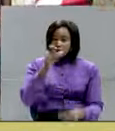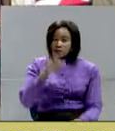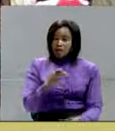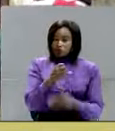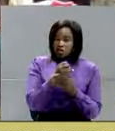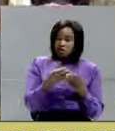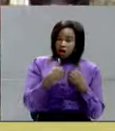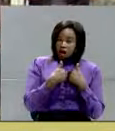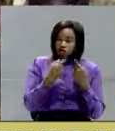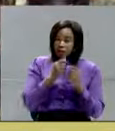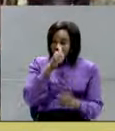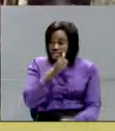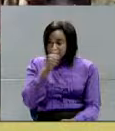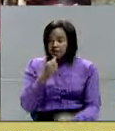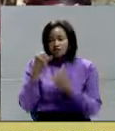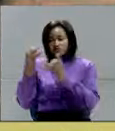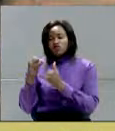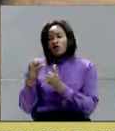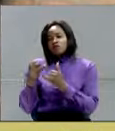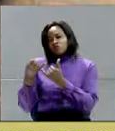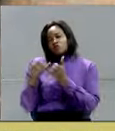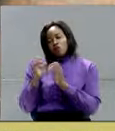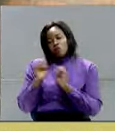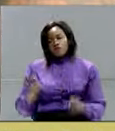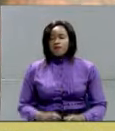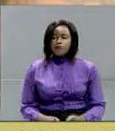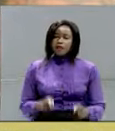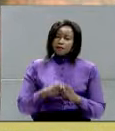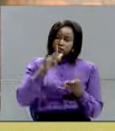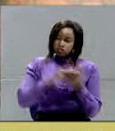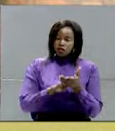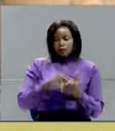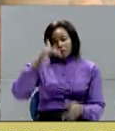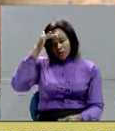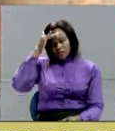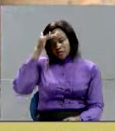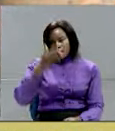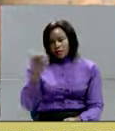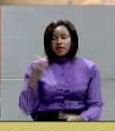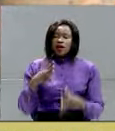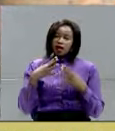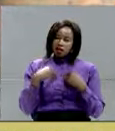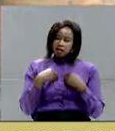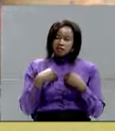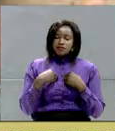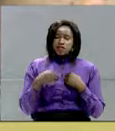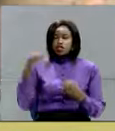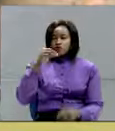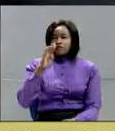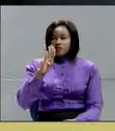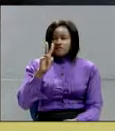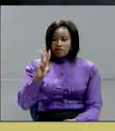a secret from his partner. It affirms police figures that acknowledge the prevalence of gender-based